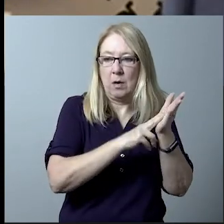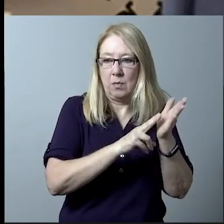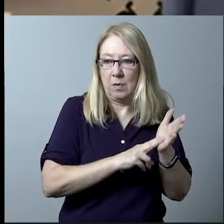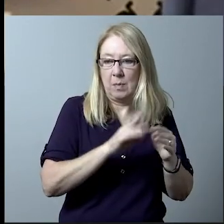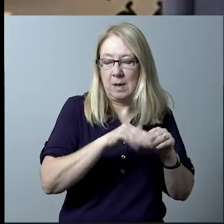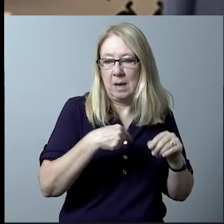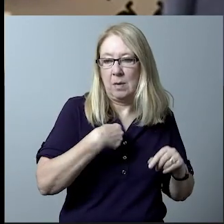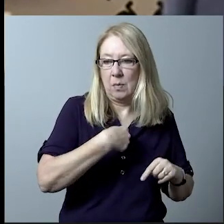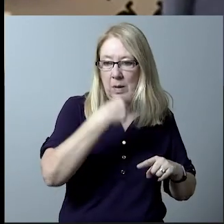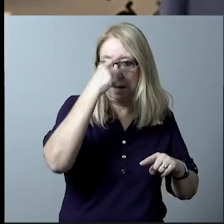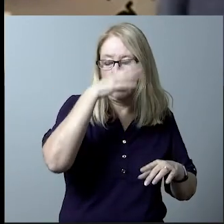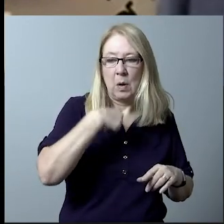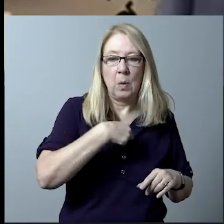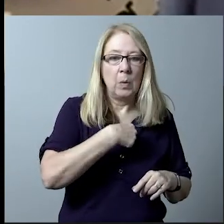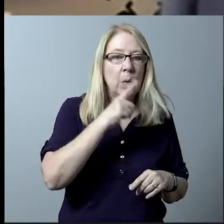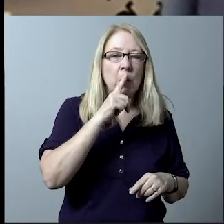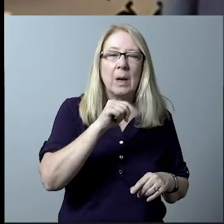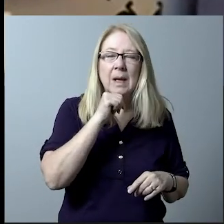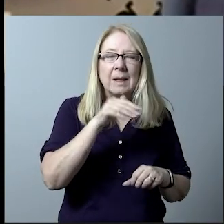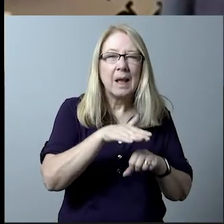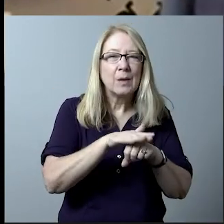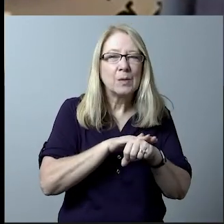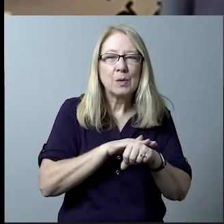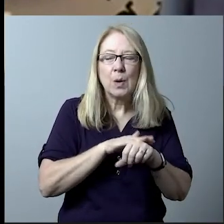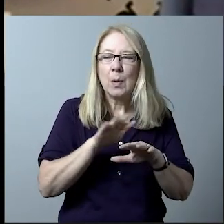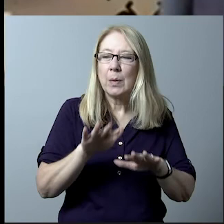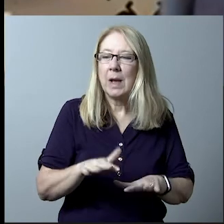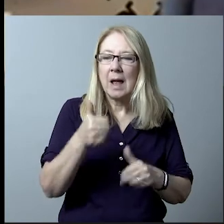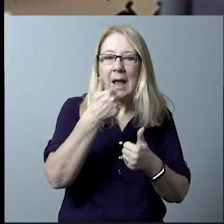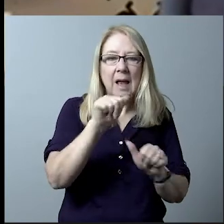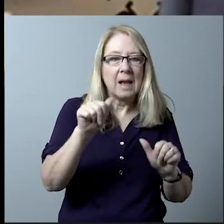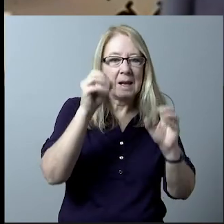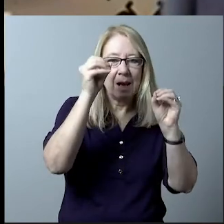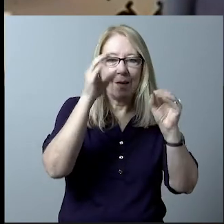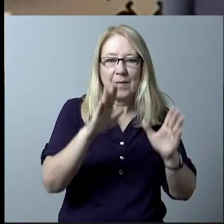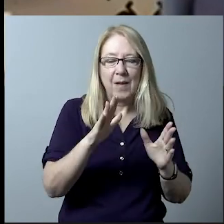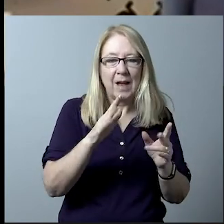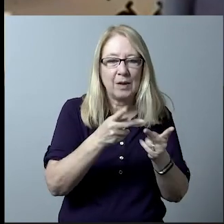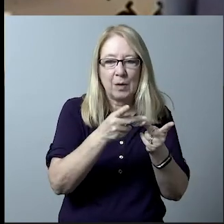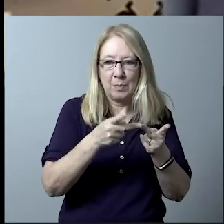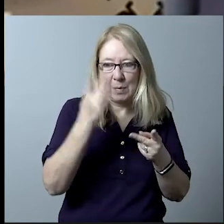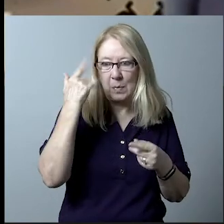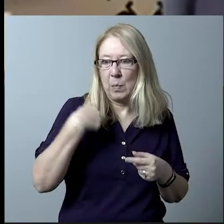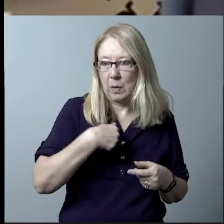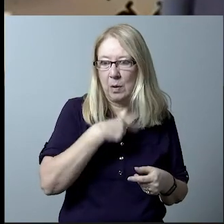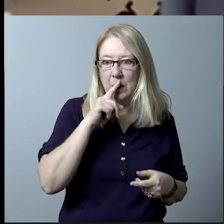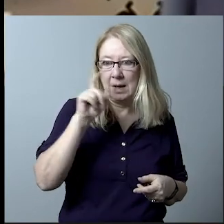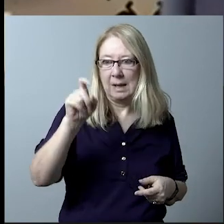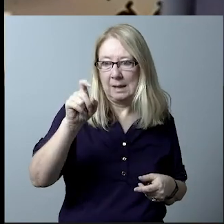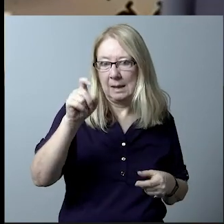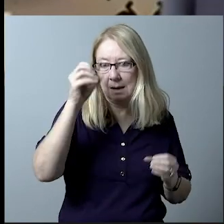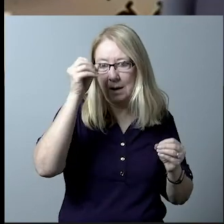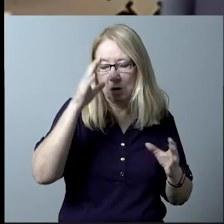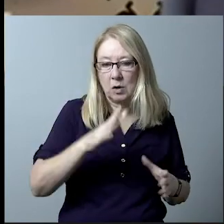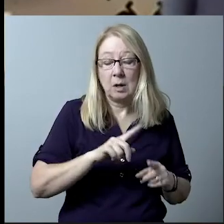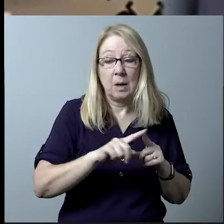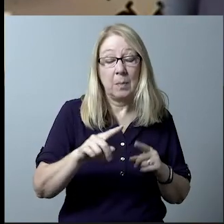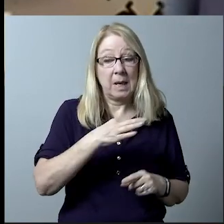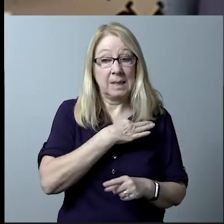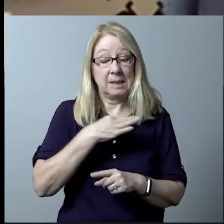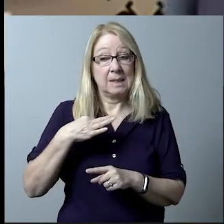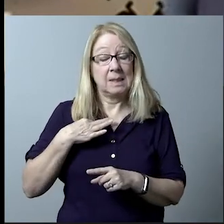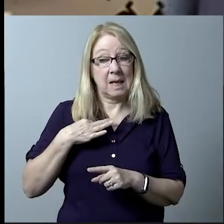enrollments are given. So absolutely, we really did not slow down any of the faculty positions because we do need the instruction